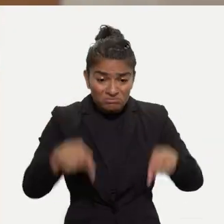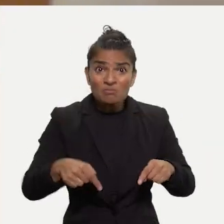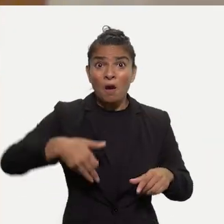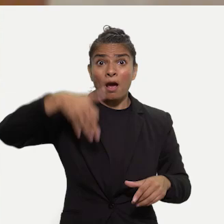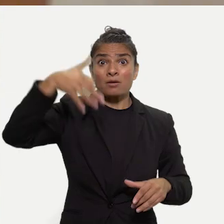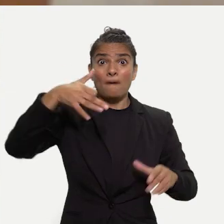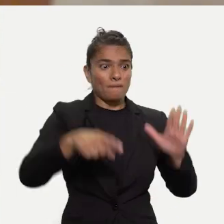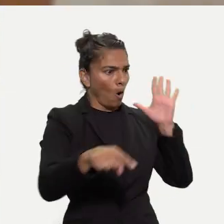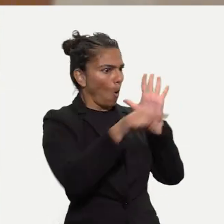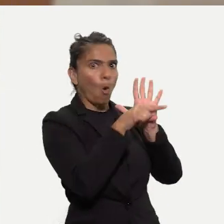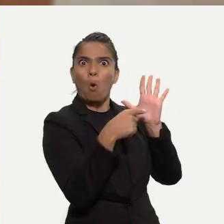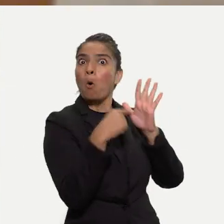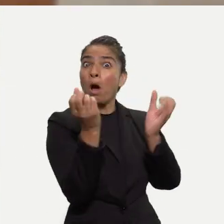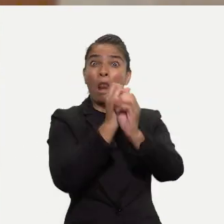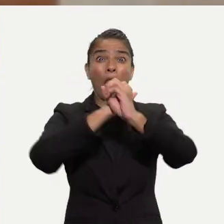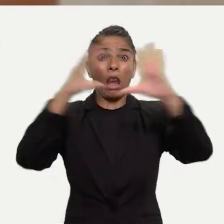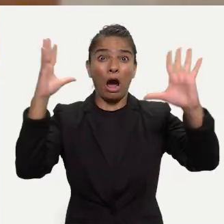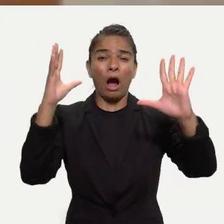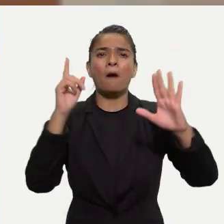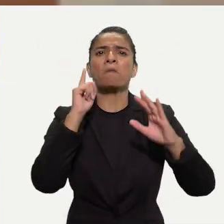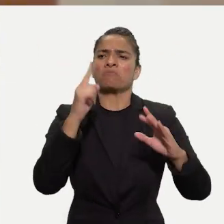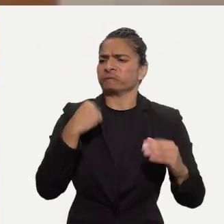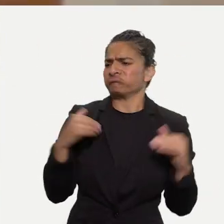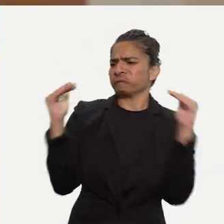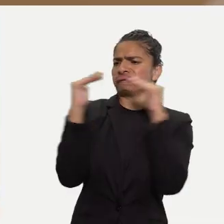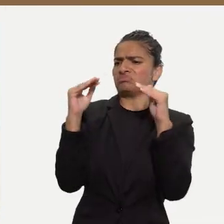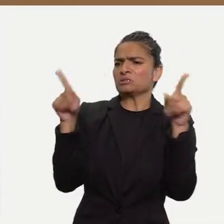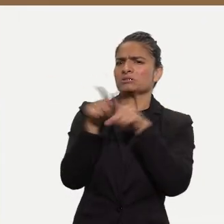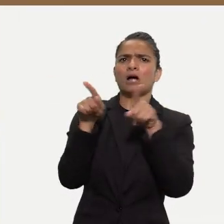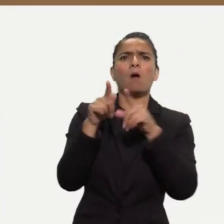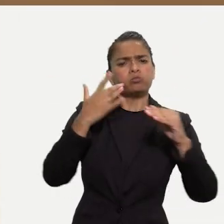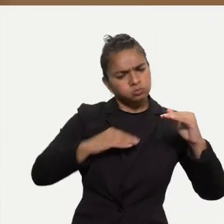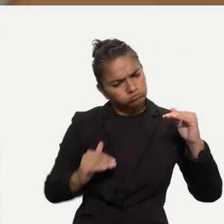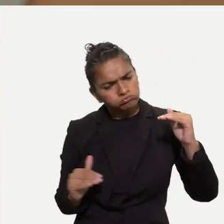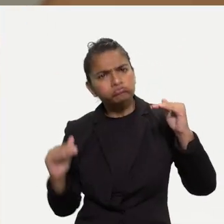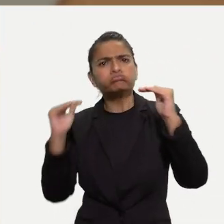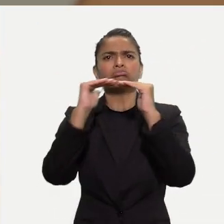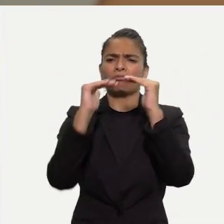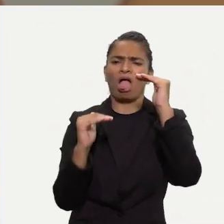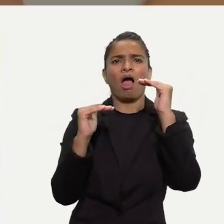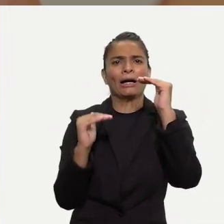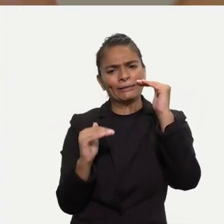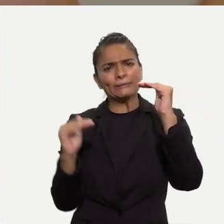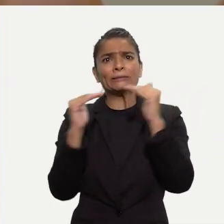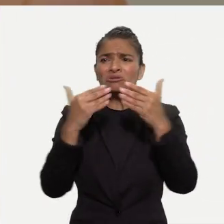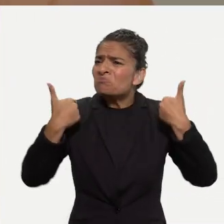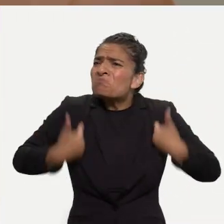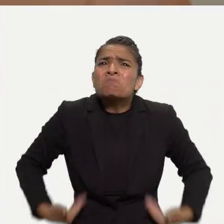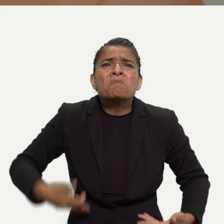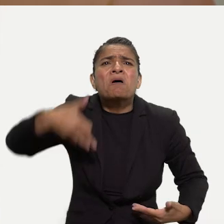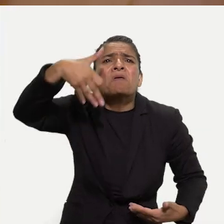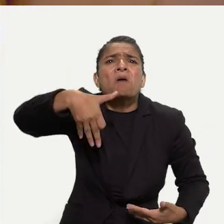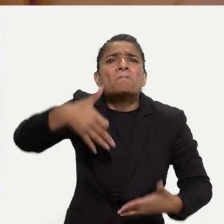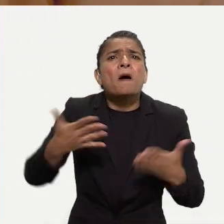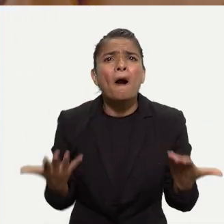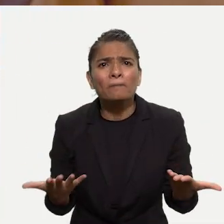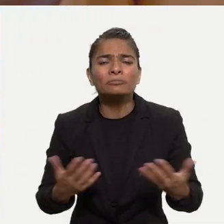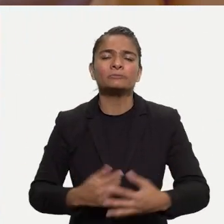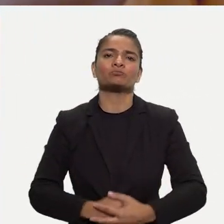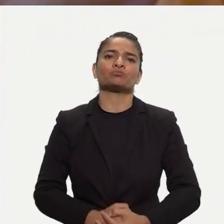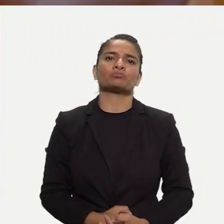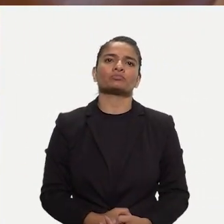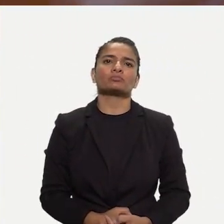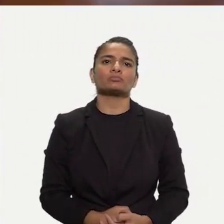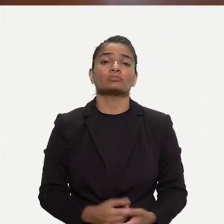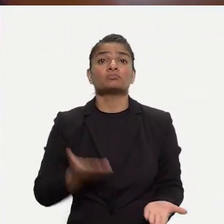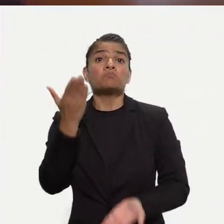make budgetary provisions for for disability, the laws in Namibia was made very clear to say we don't want to be